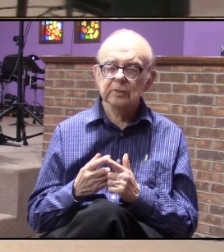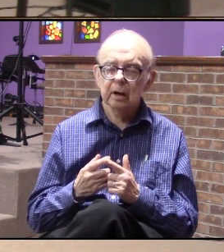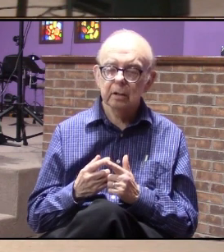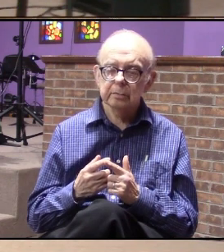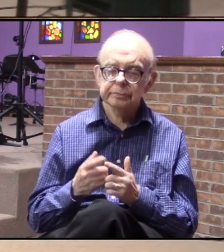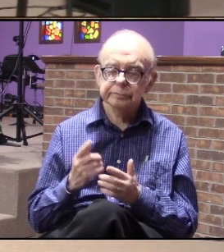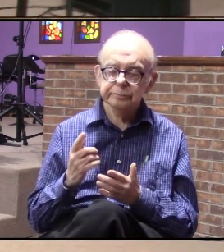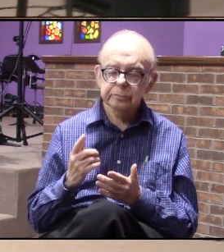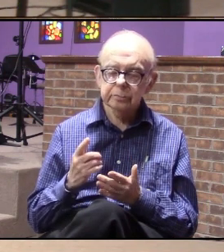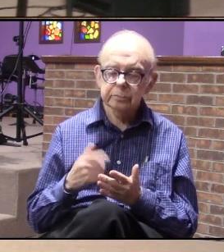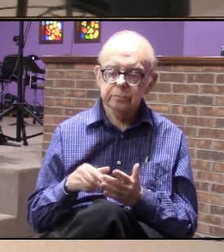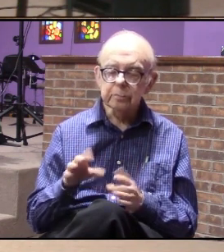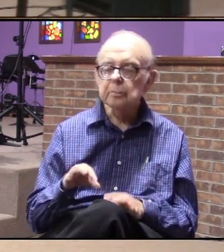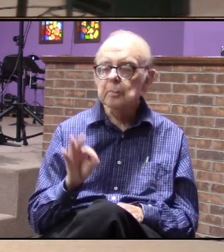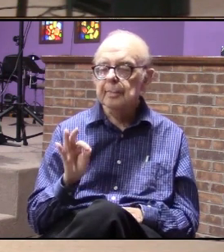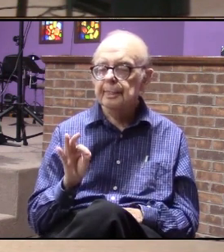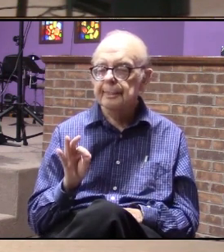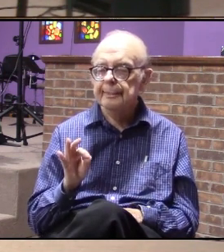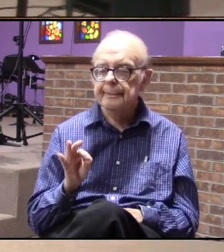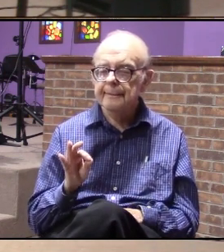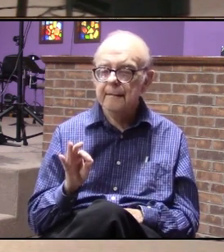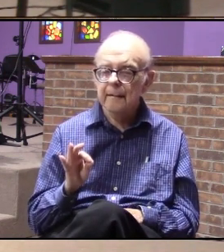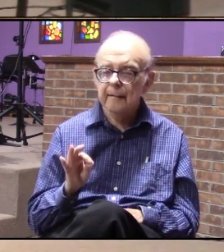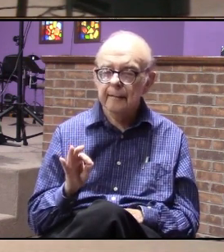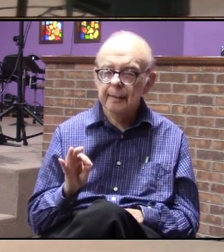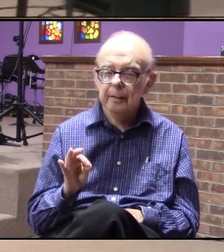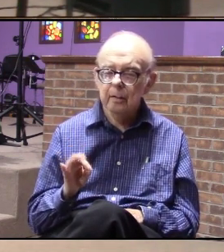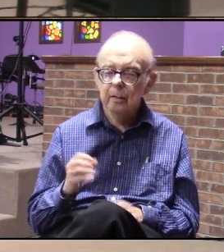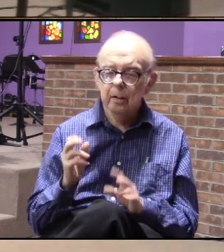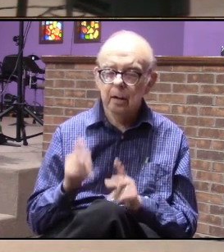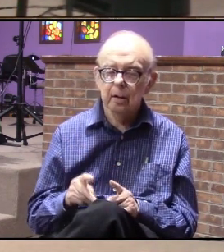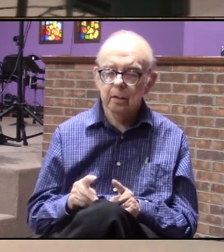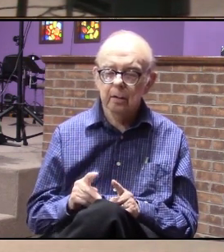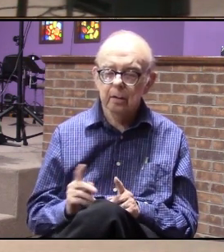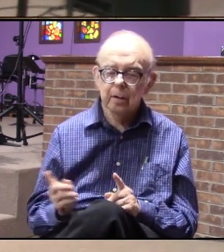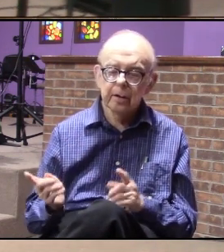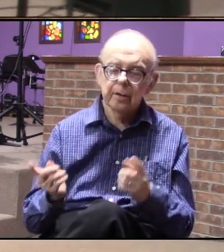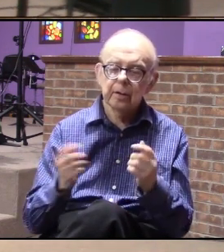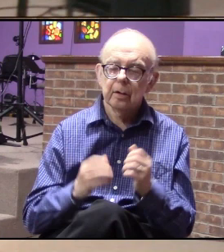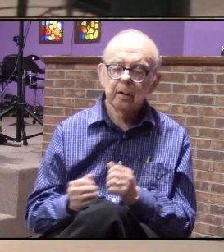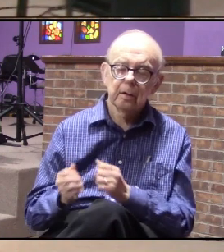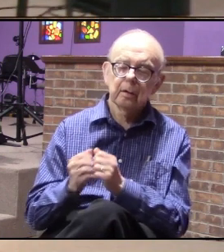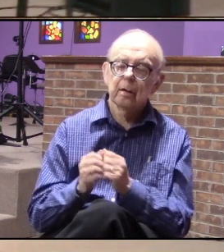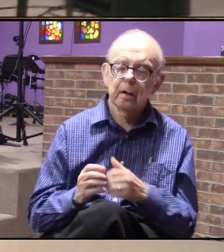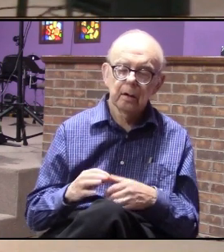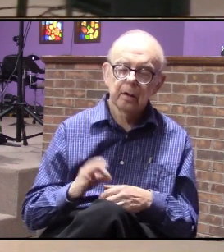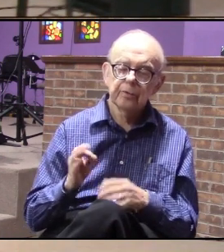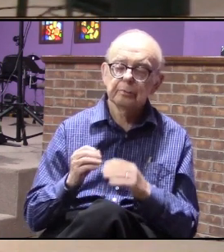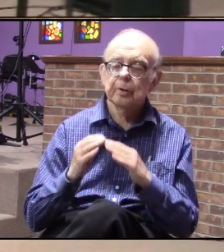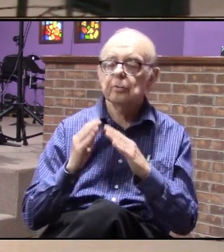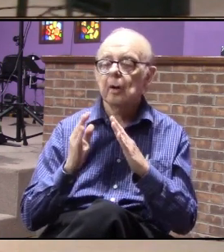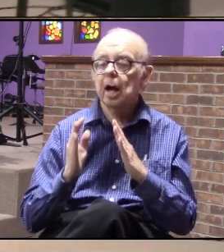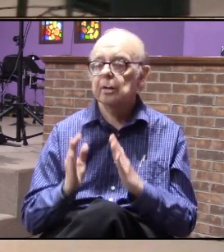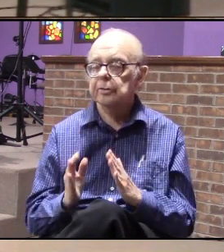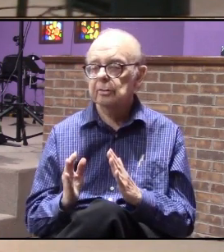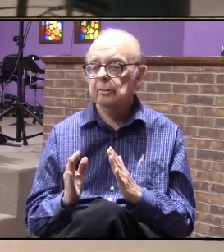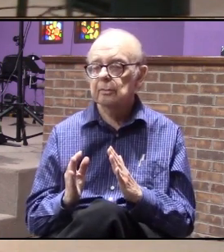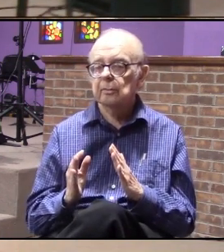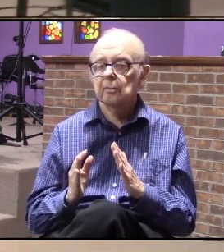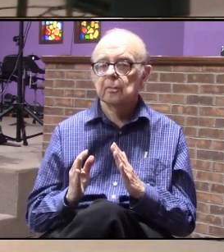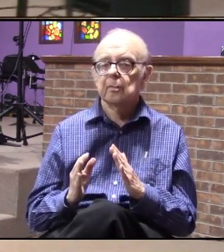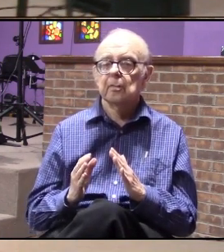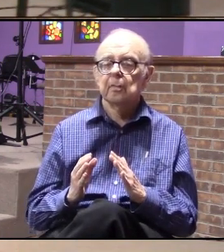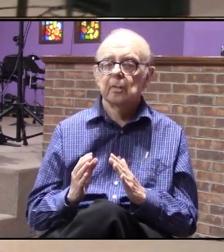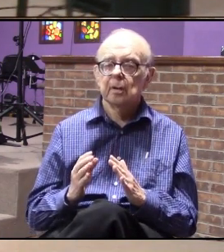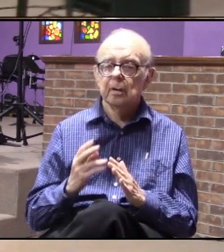what you find is this. When everybody is coming together in this spiritual house,